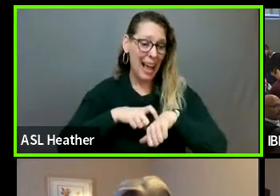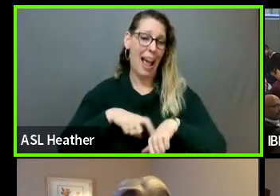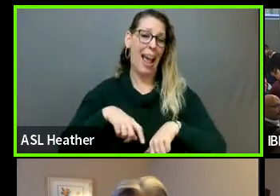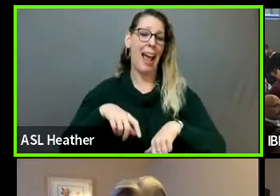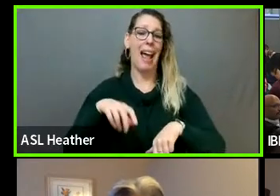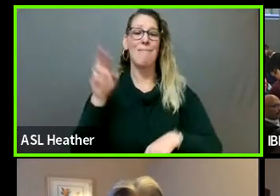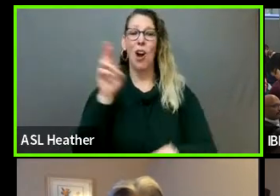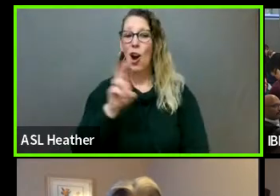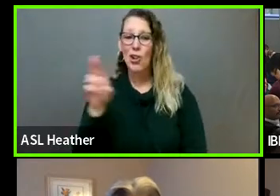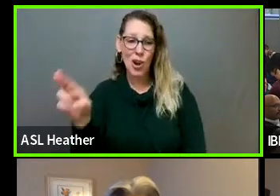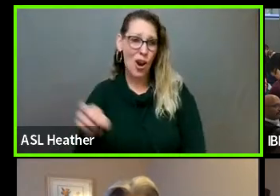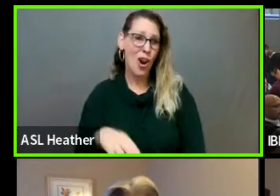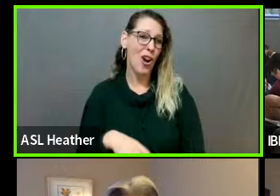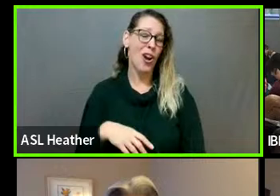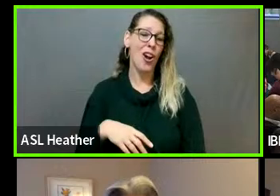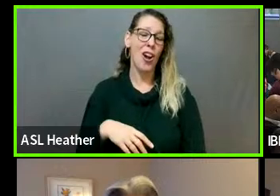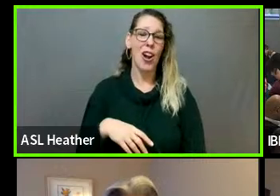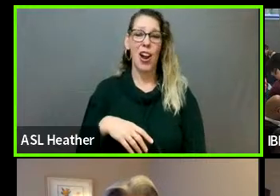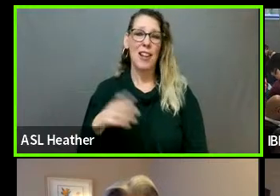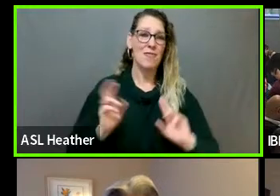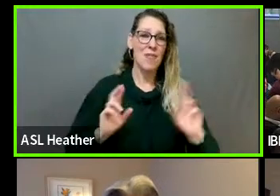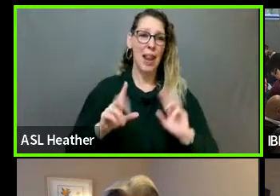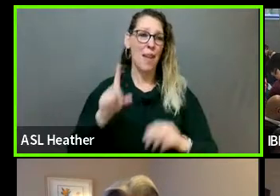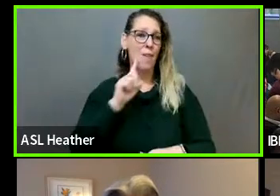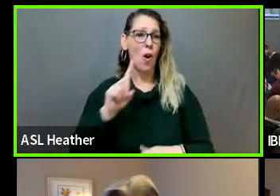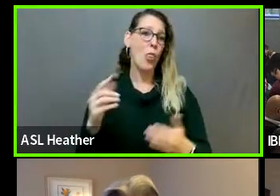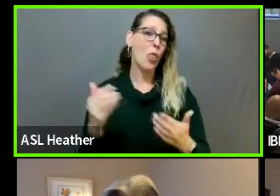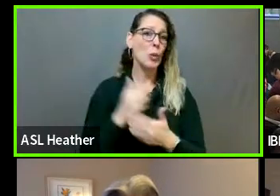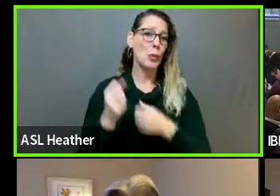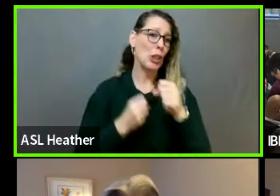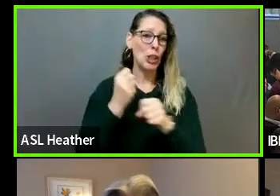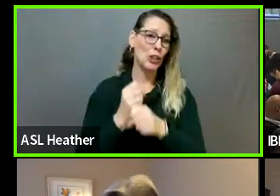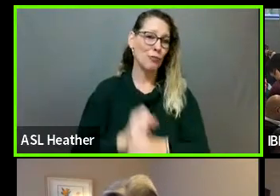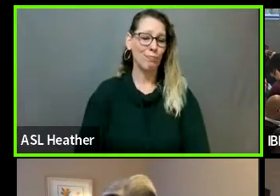R&R, and getting souped up and ready for the new year.